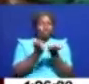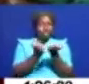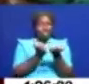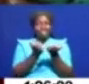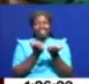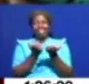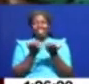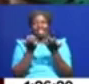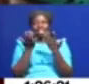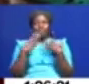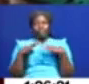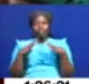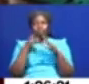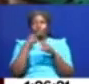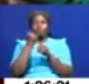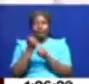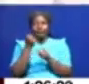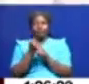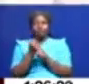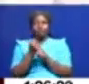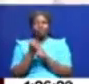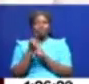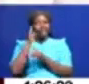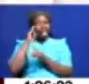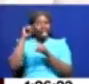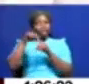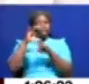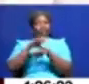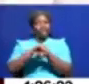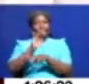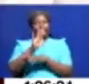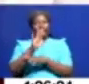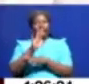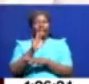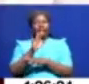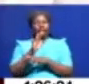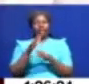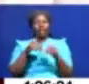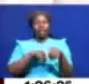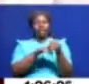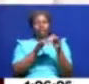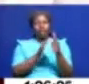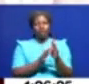exploits and the magnitude of his flock. For Lunchtime News, I'm Alvin Kounder.